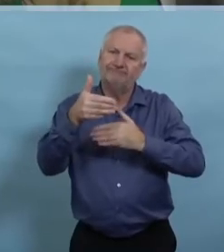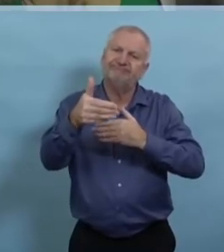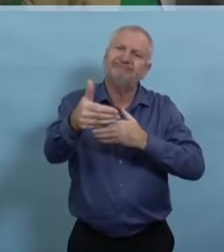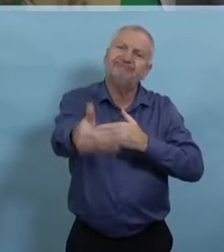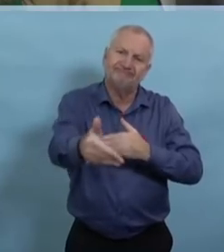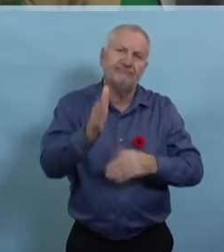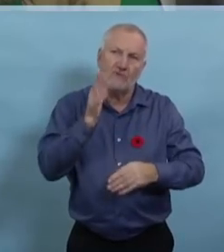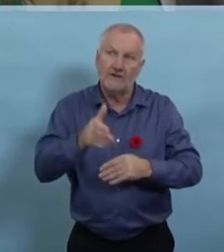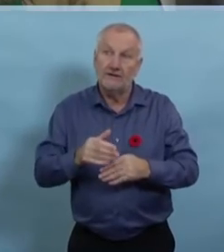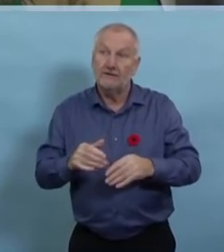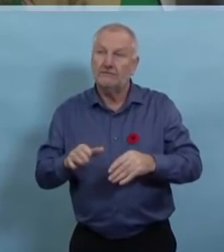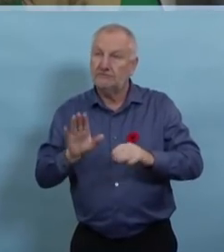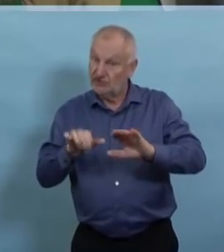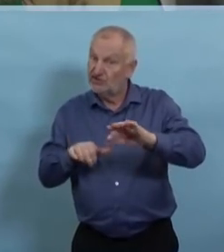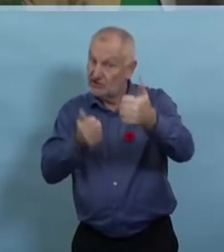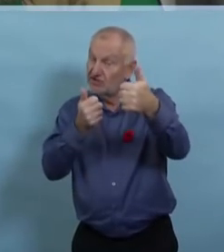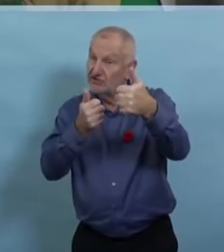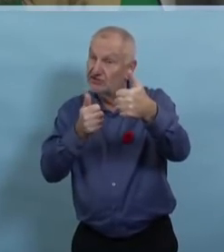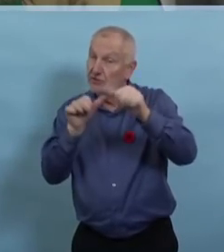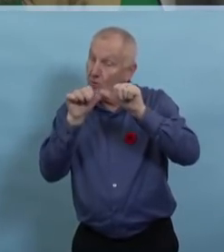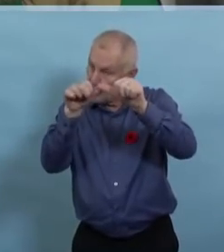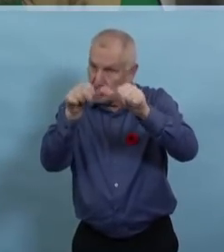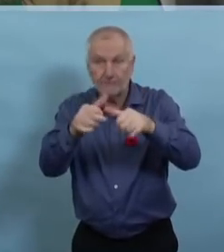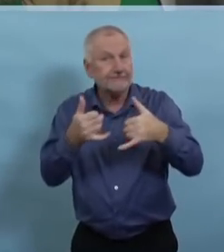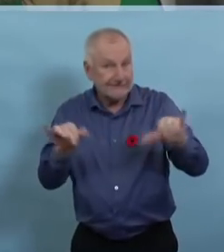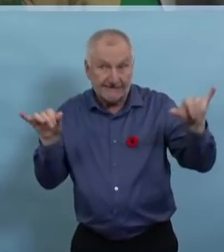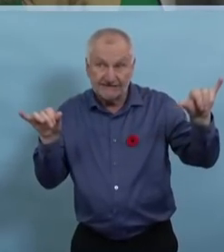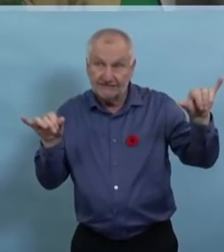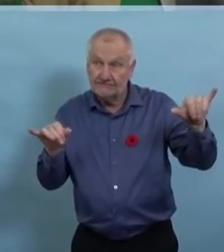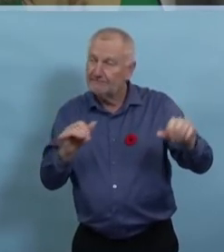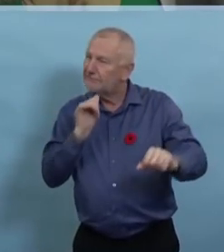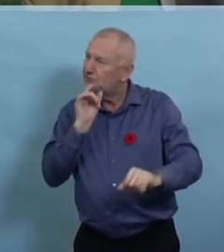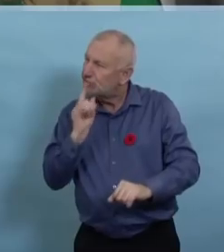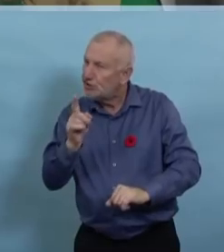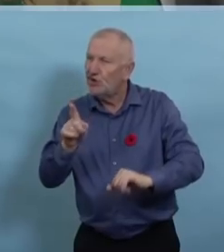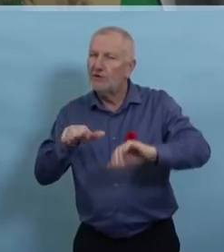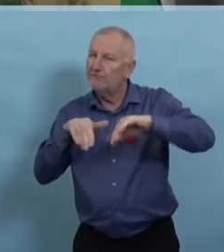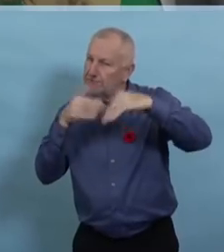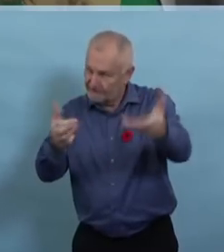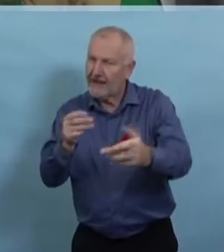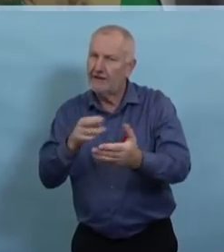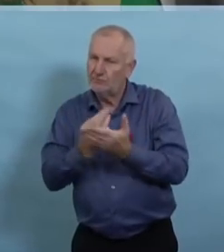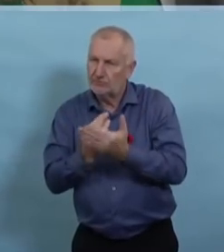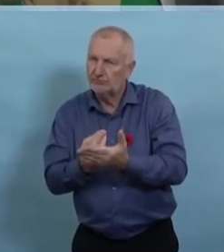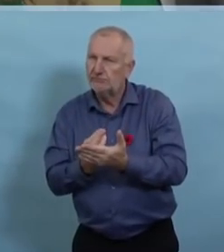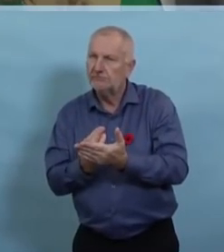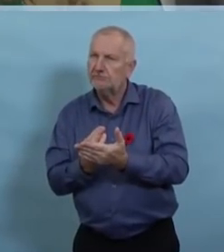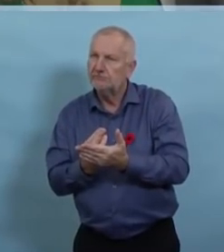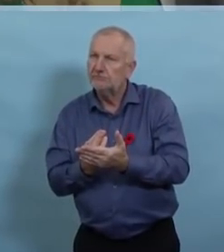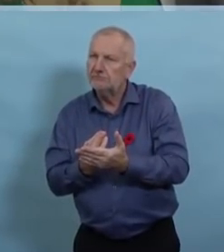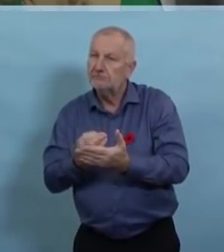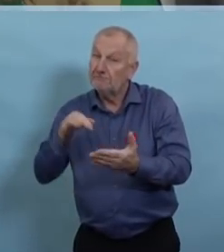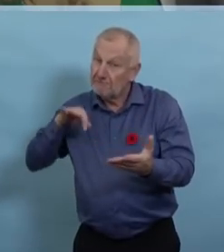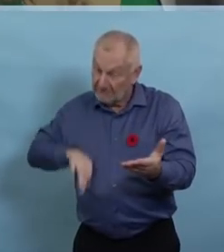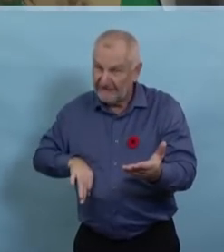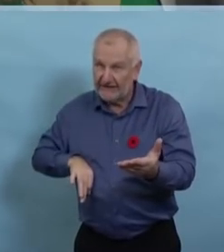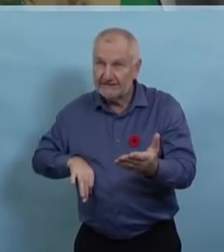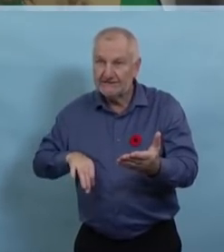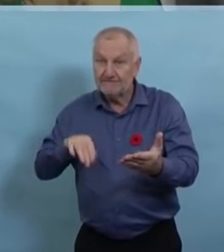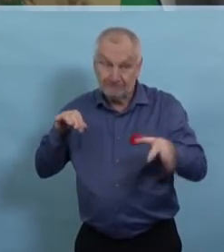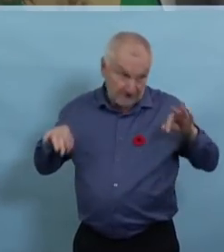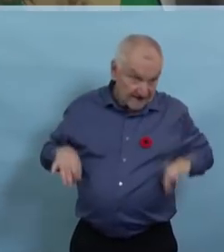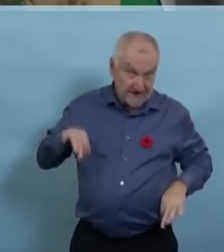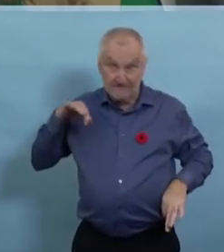for a while yet, but we want to make sure that we are, providing these resources to benefit and to make it a little bit